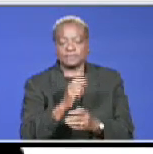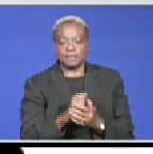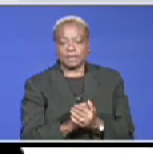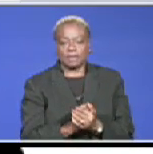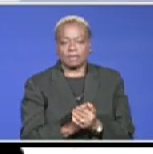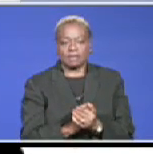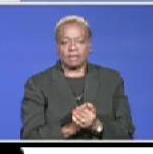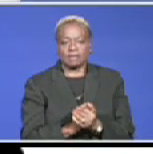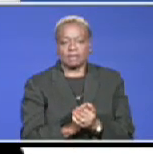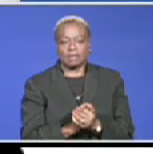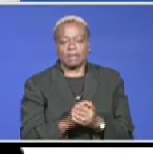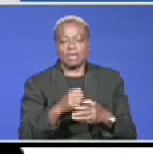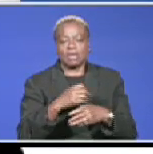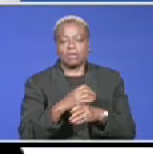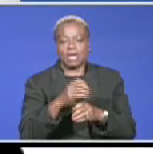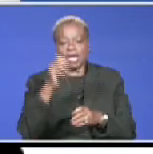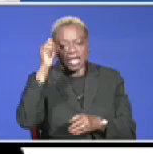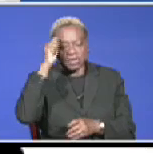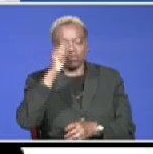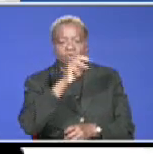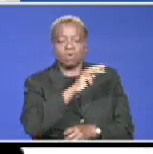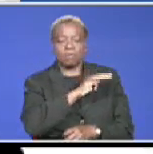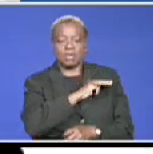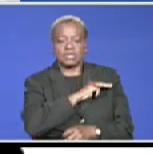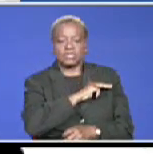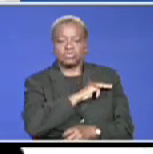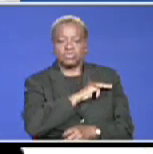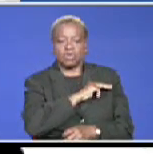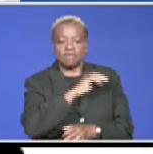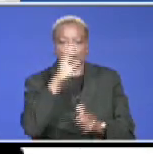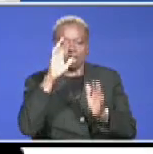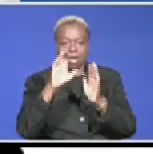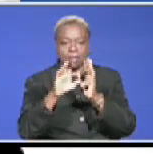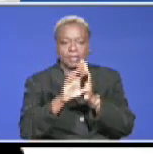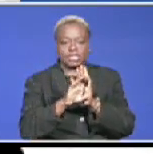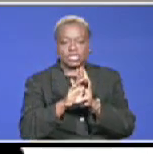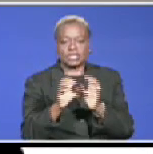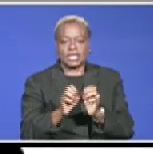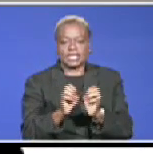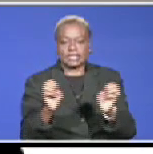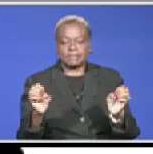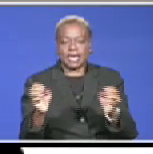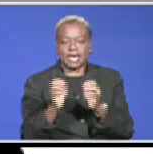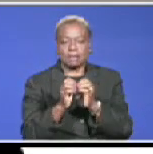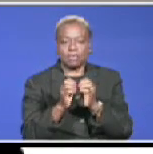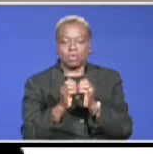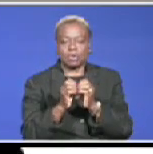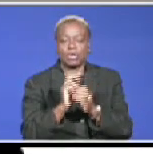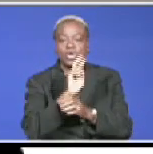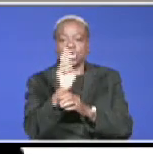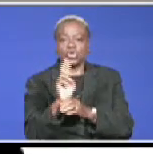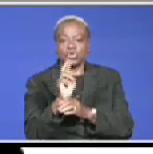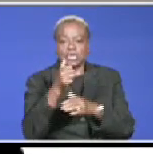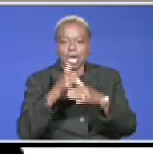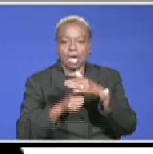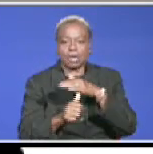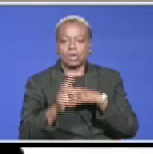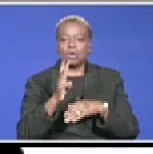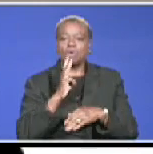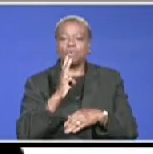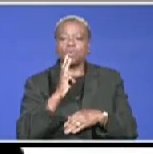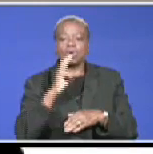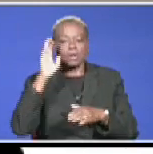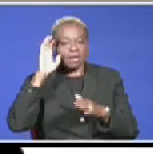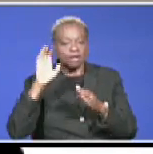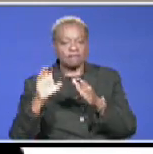be correct, however, Andre Musgrove's portfolio expands into so much more. Usually it's underwater photographer and